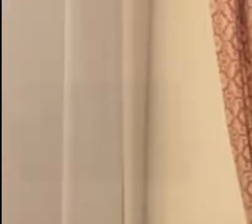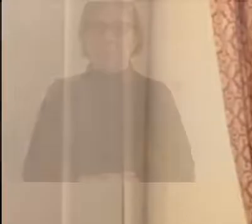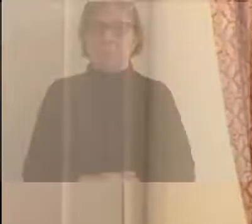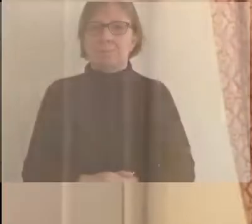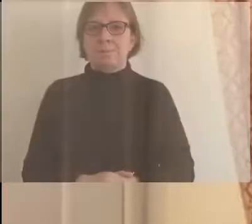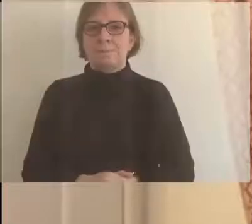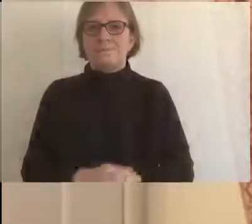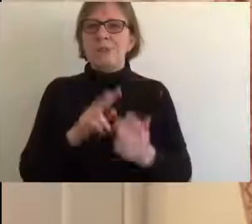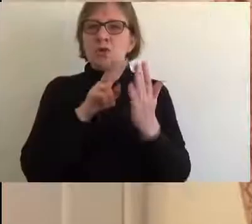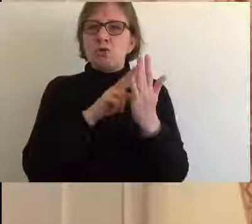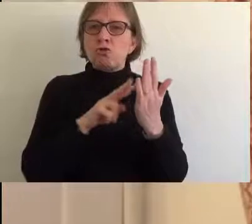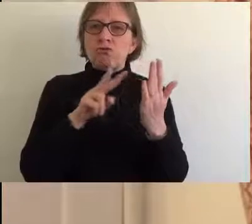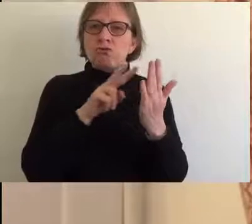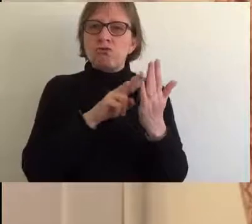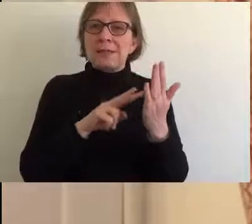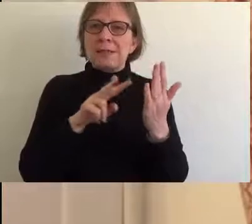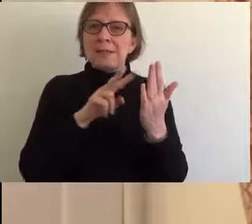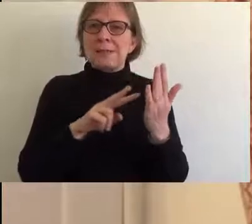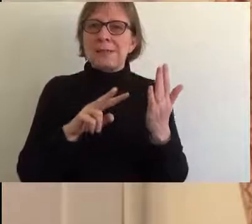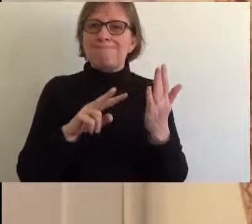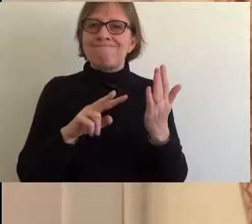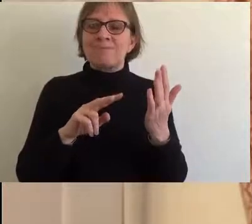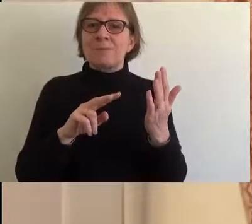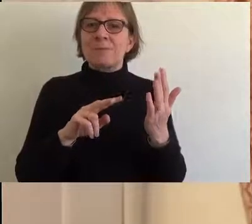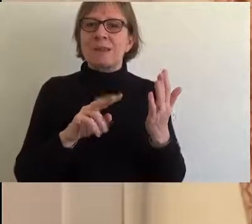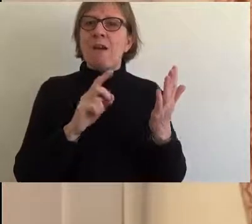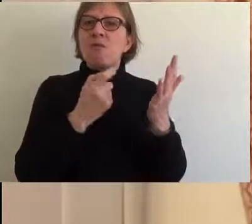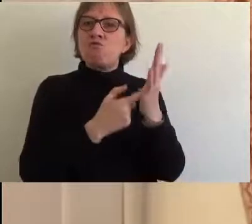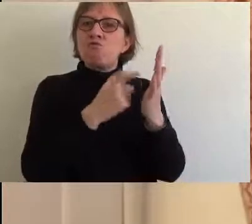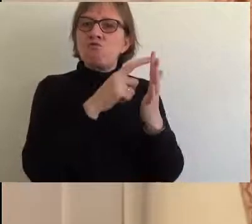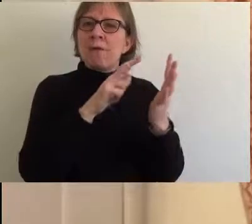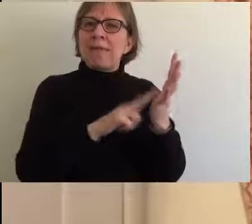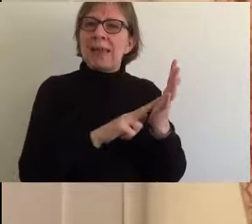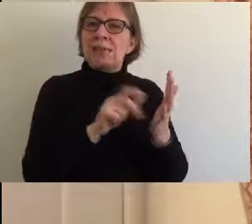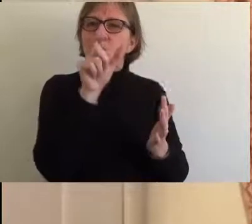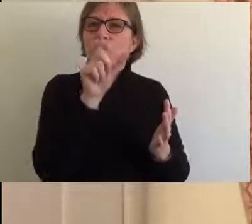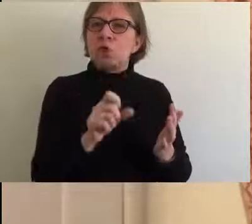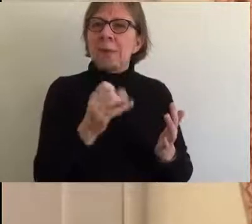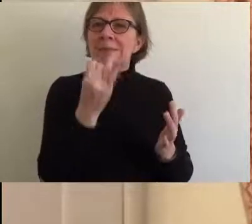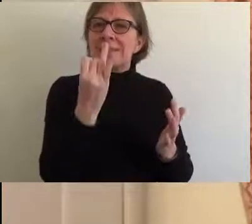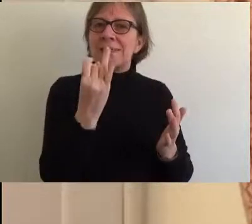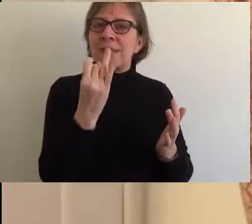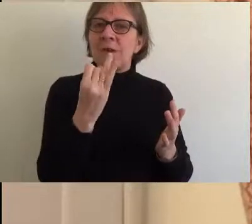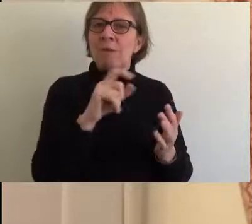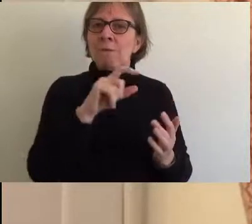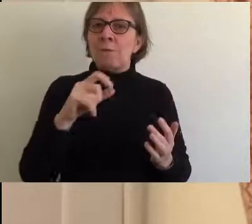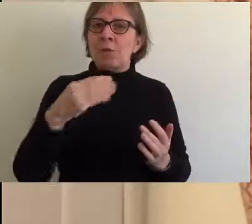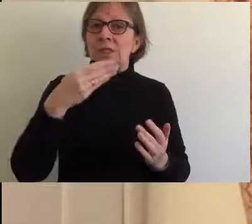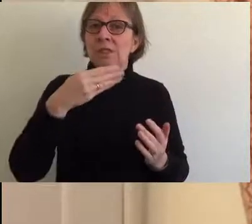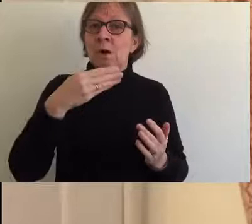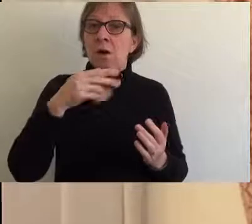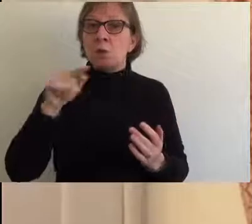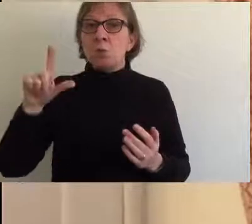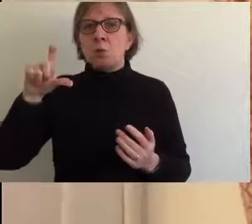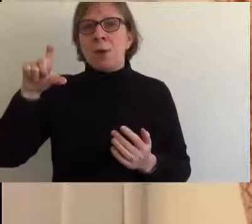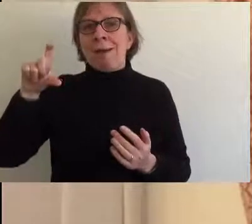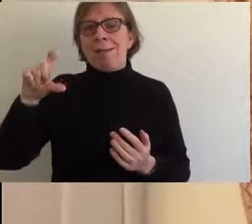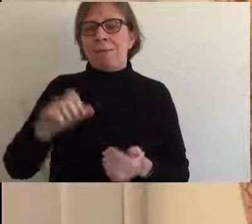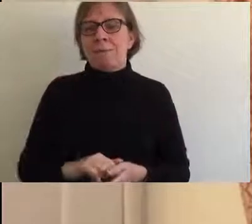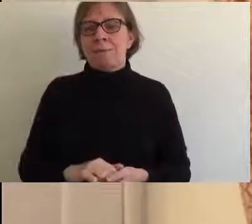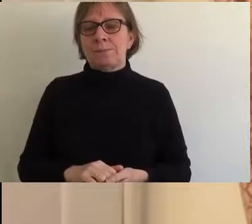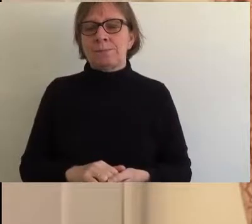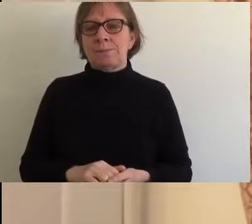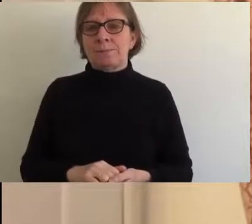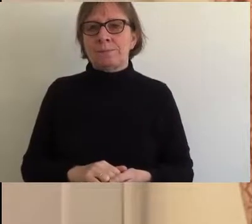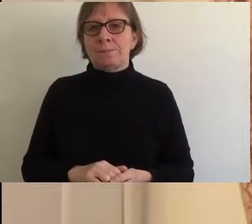A reading from the book of Revelation, chapter 7, verses 9 to 12.